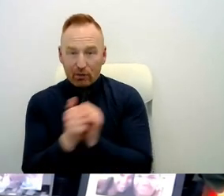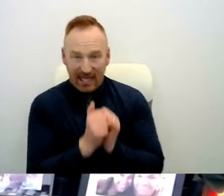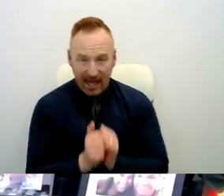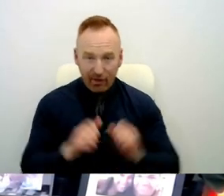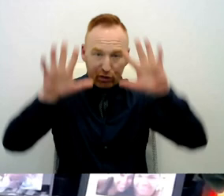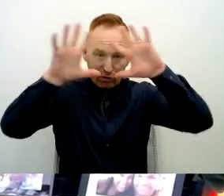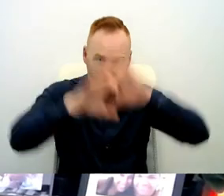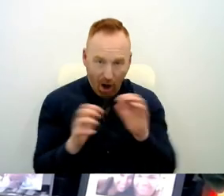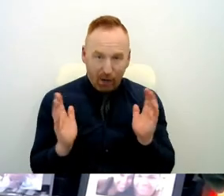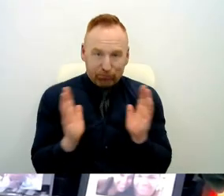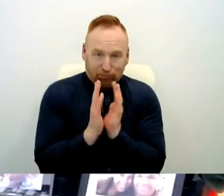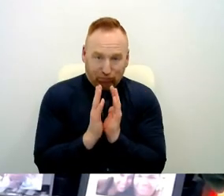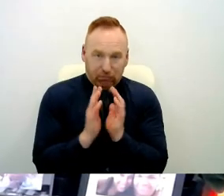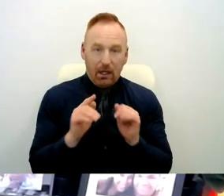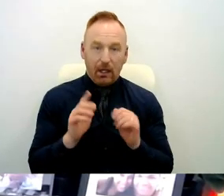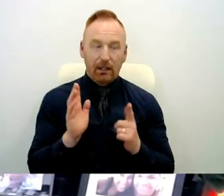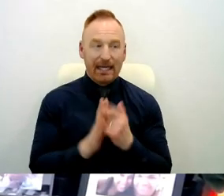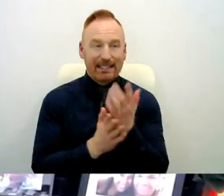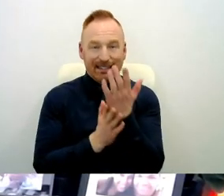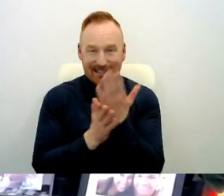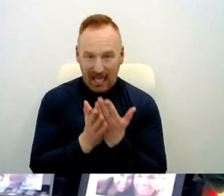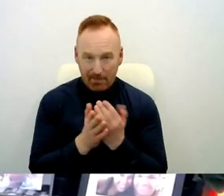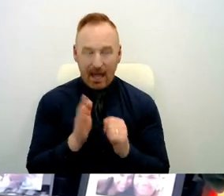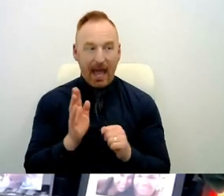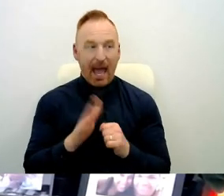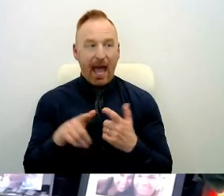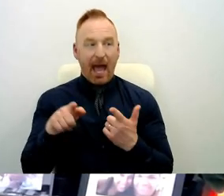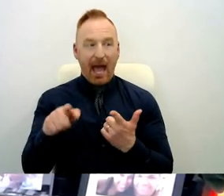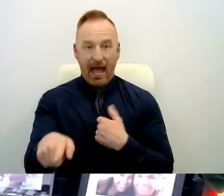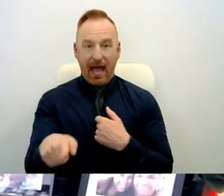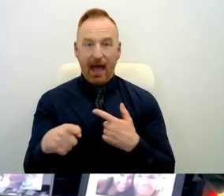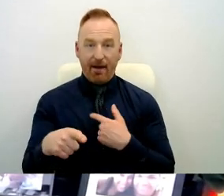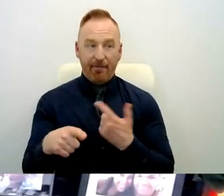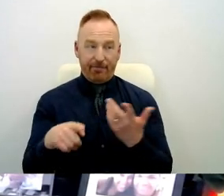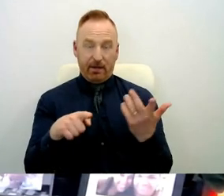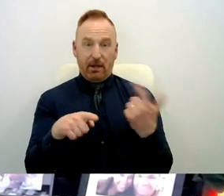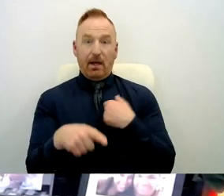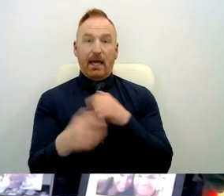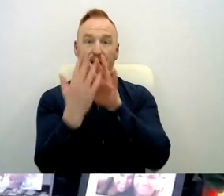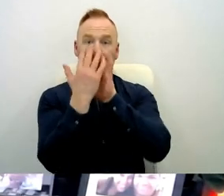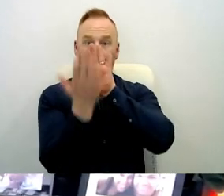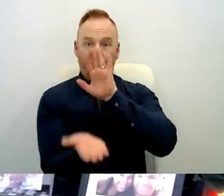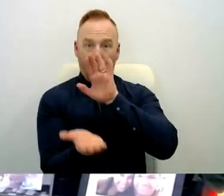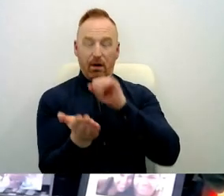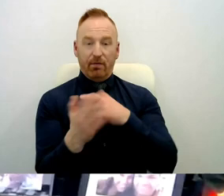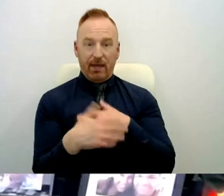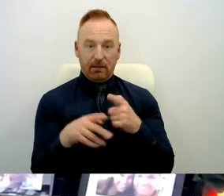dark, cramped slave forts, some of which had doors of no return that opened directly onto the sea,